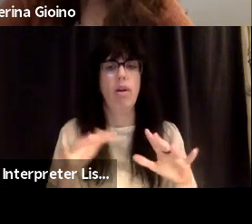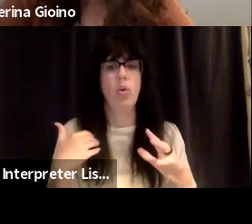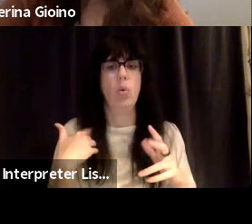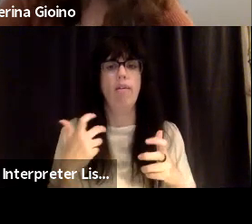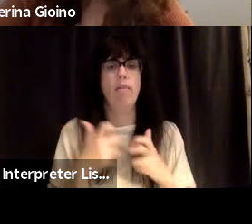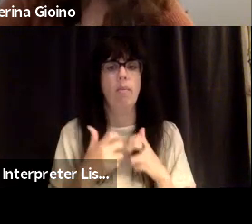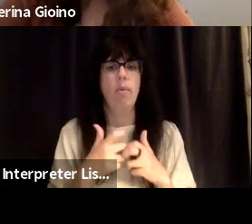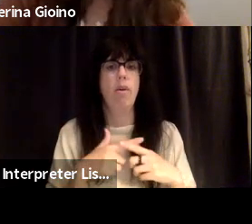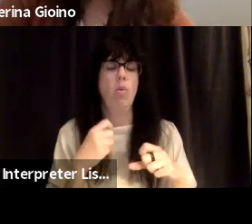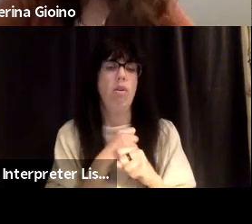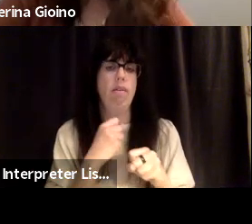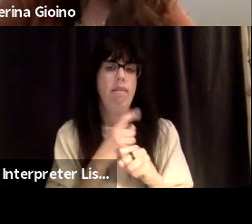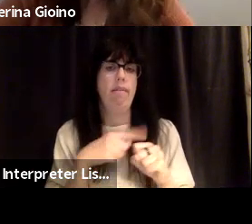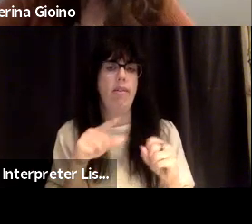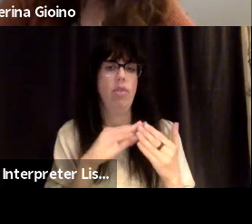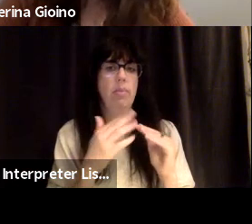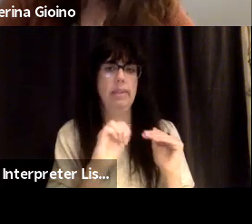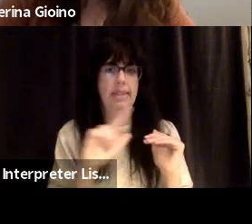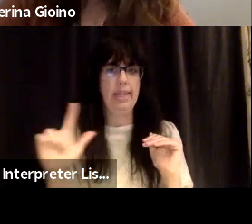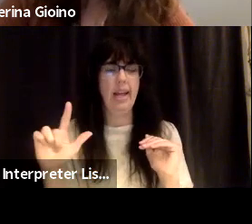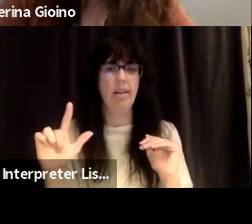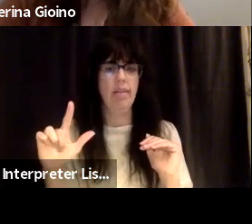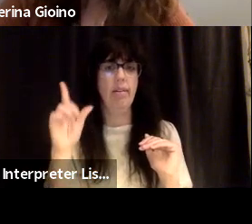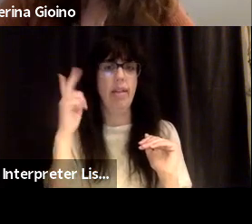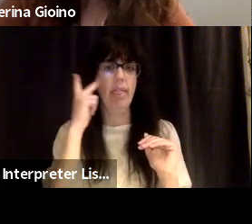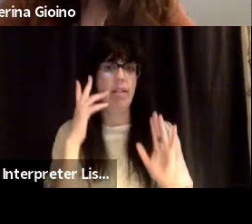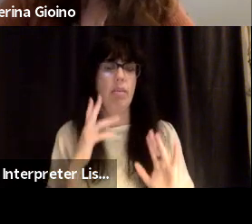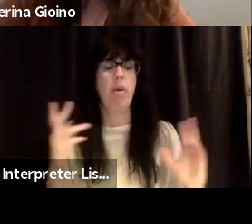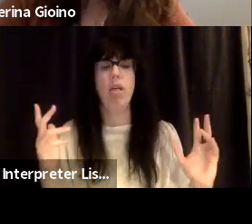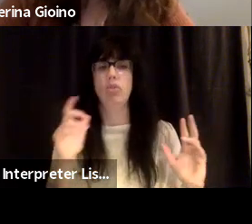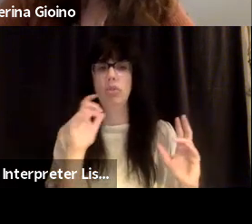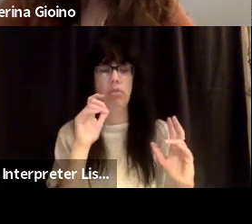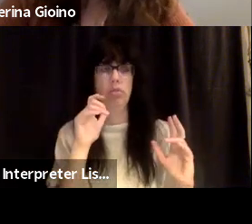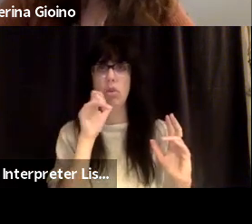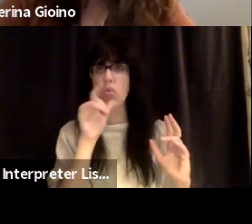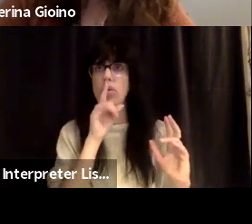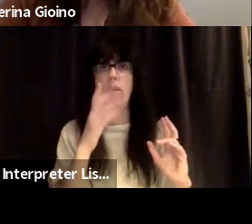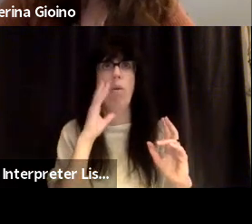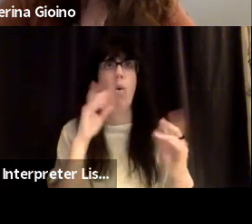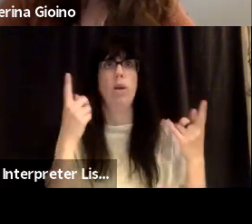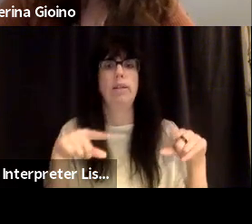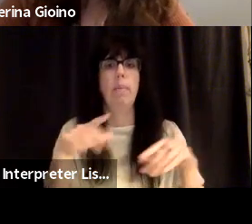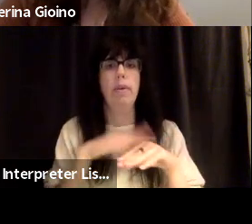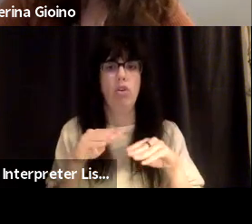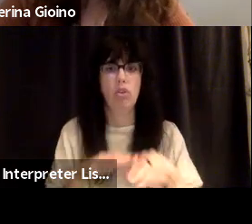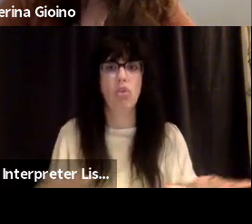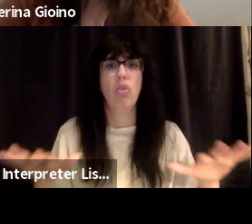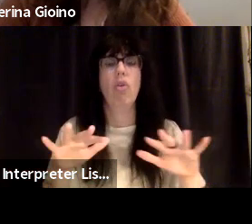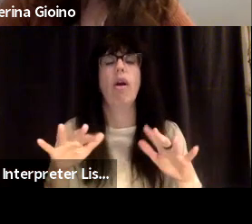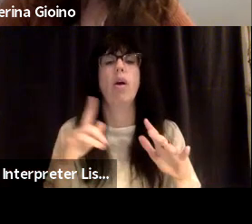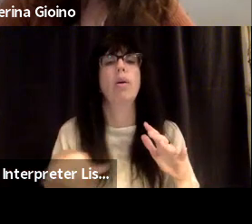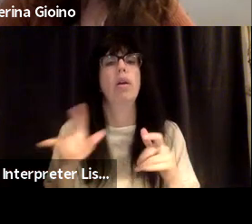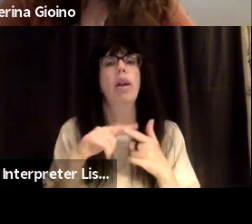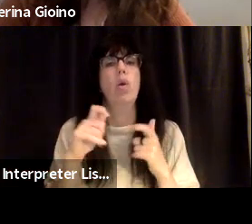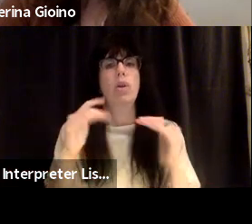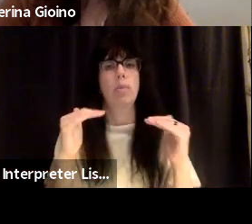I want to fight for them at City Hall. I think our politicians are out of touch with what's happening on the ground, and I want to be head of constituent